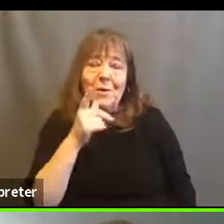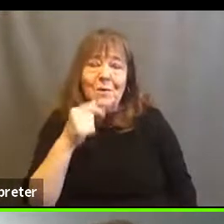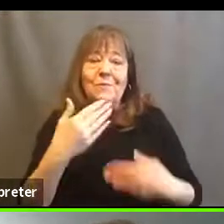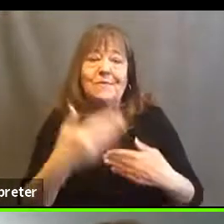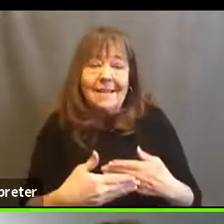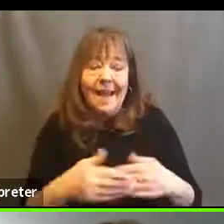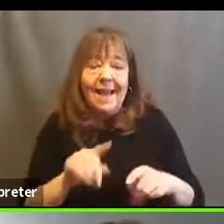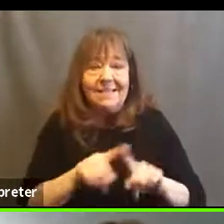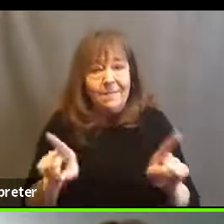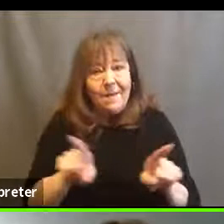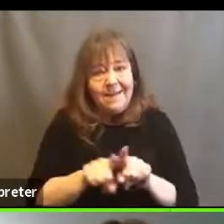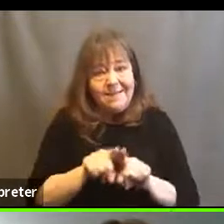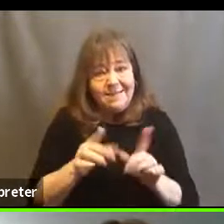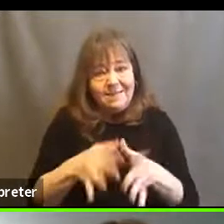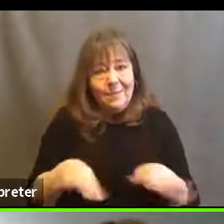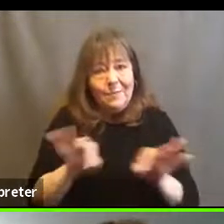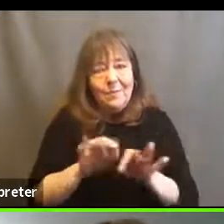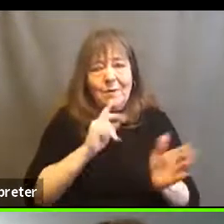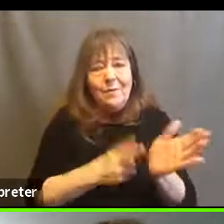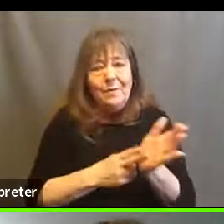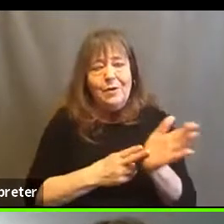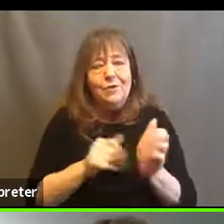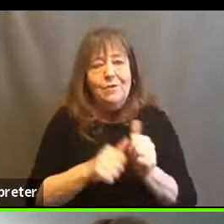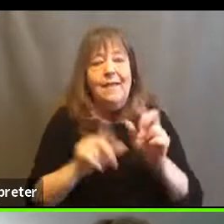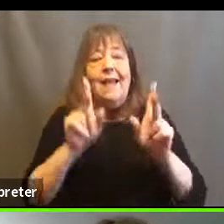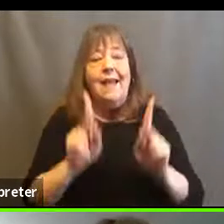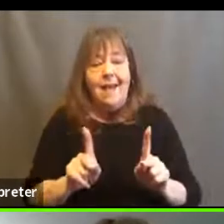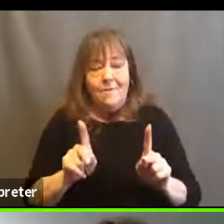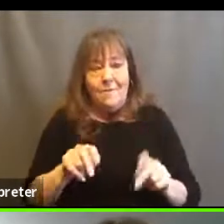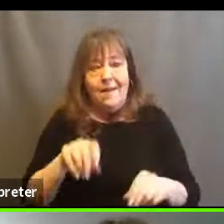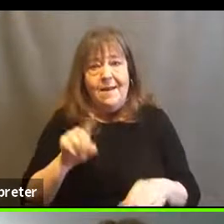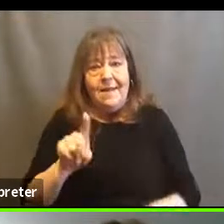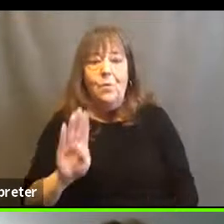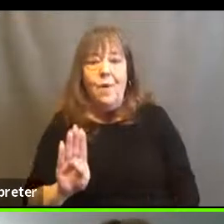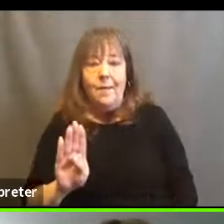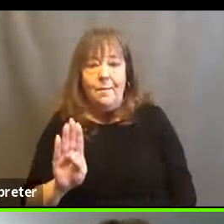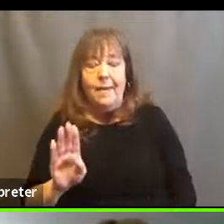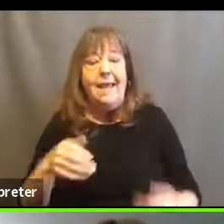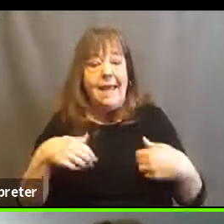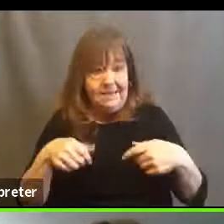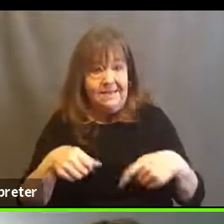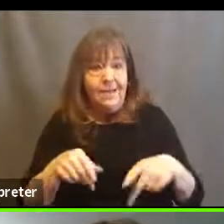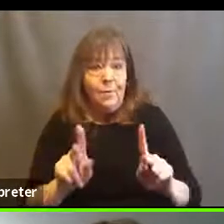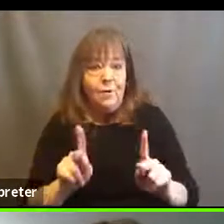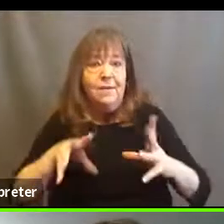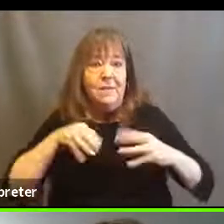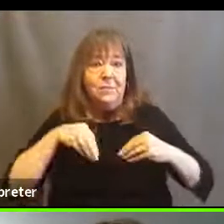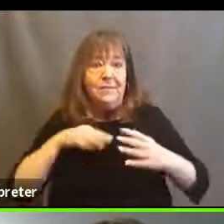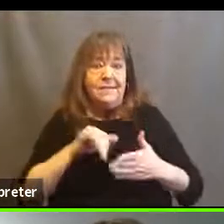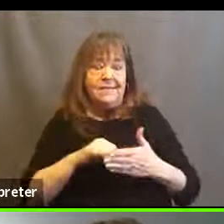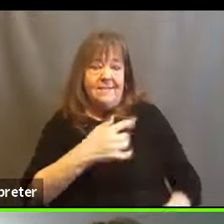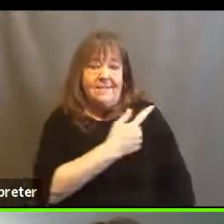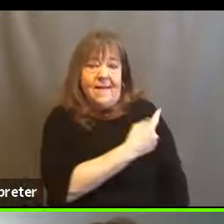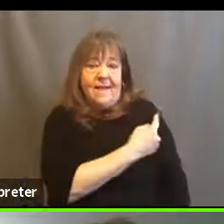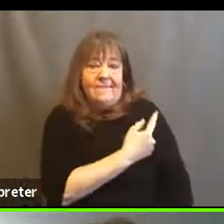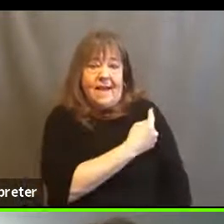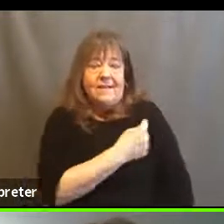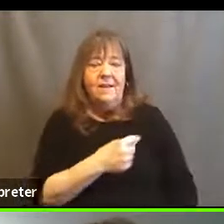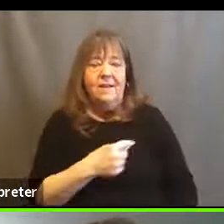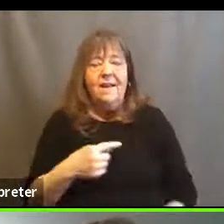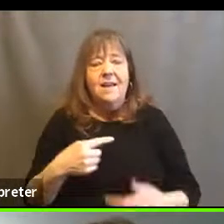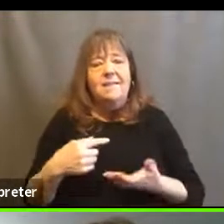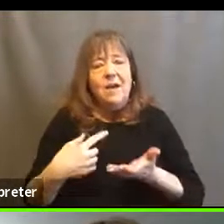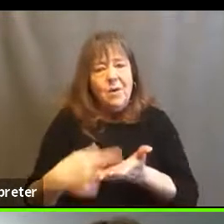important to make sure that everybody in that 1B category has an opportunity to be vaccinated. So the conversation